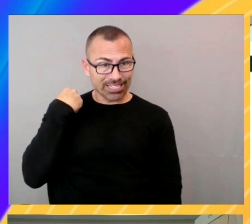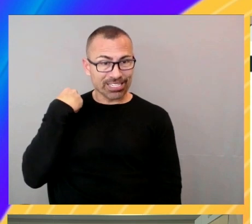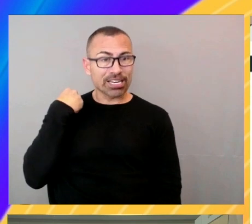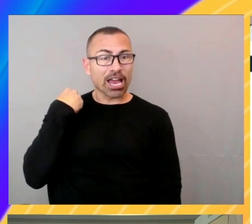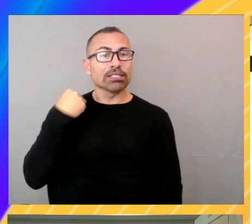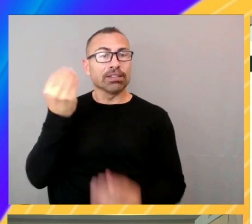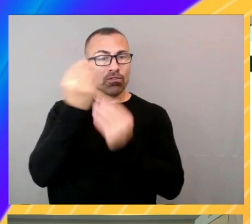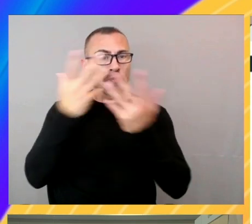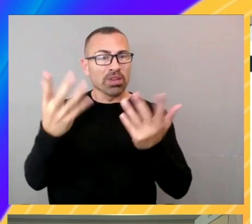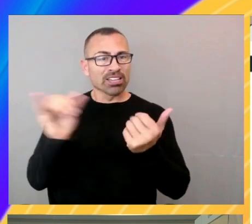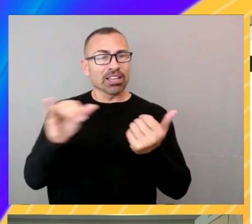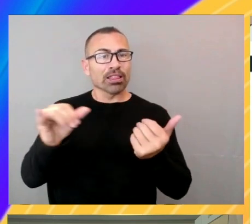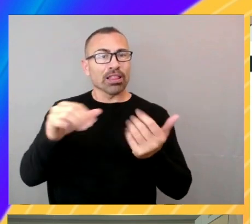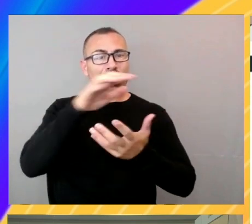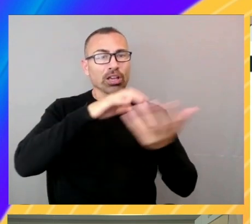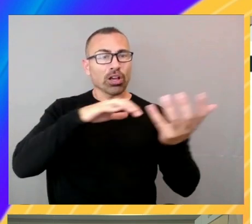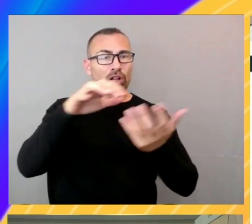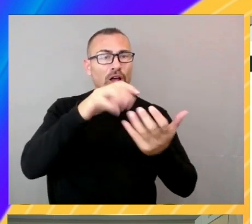CloudFormation,